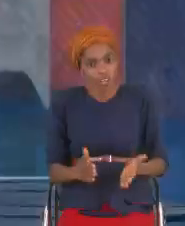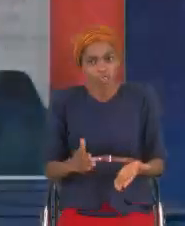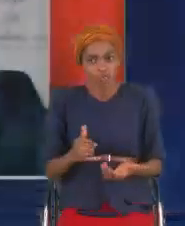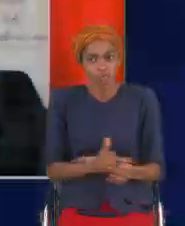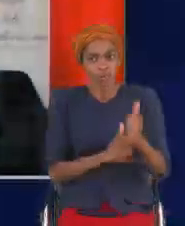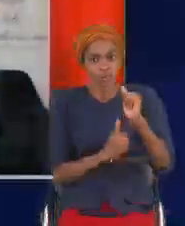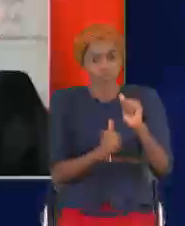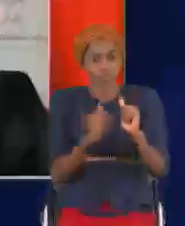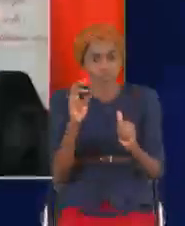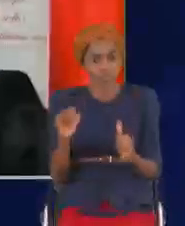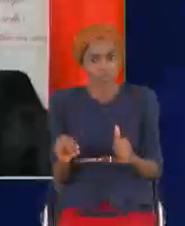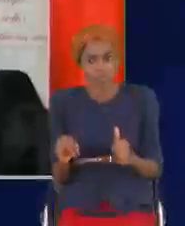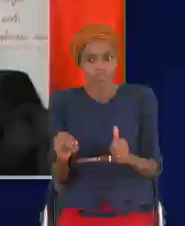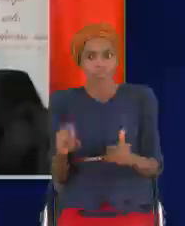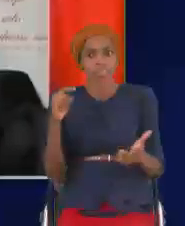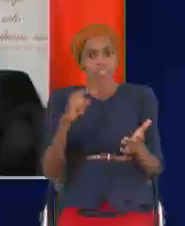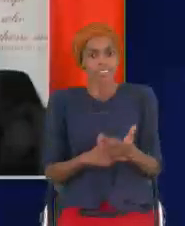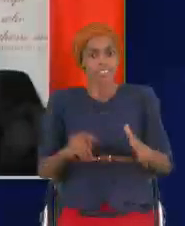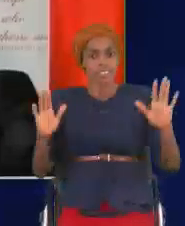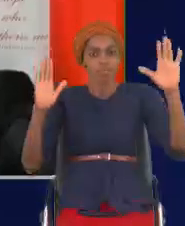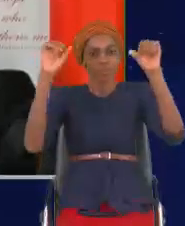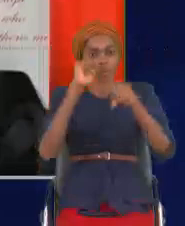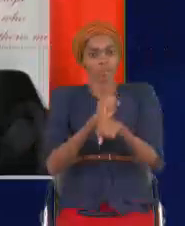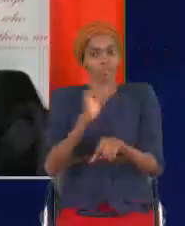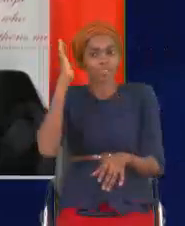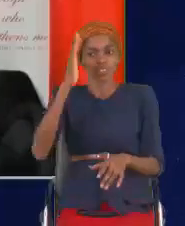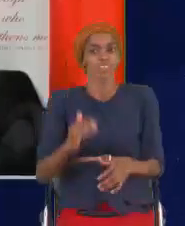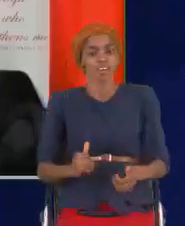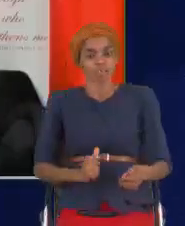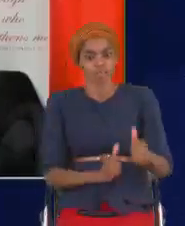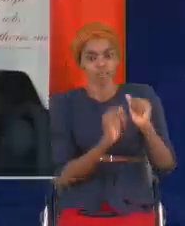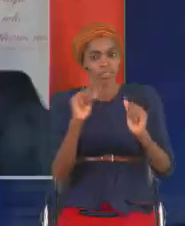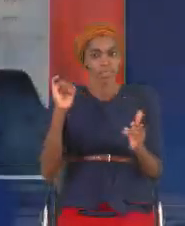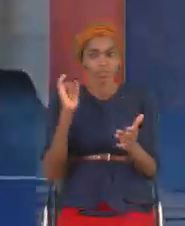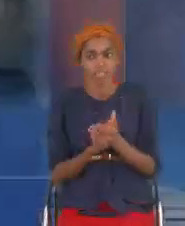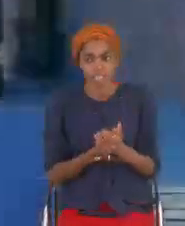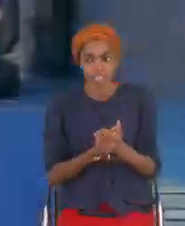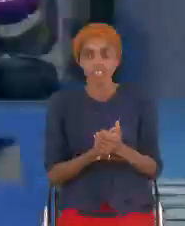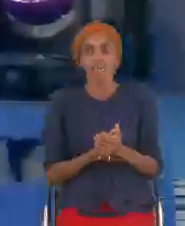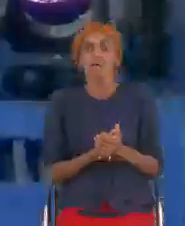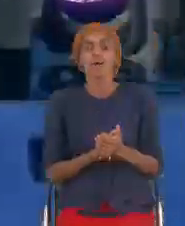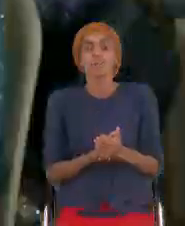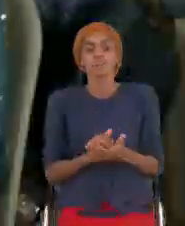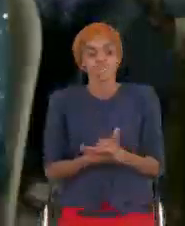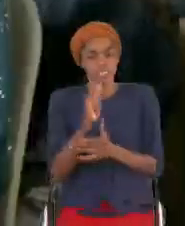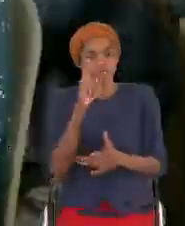believe. These signs shall follow them that believe. You'll carry your miracle home